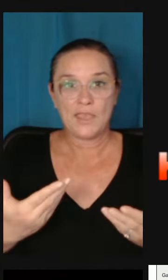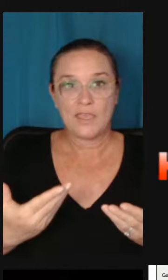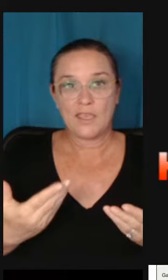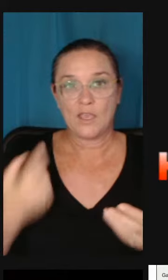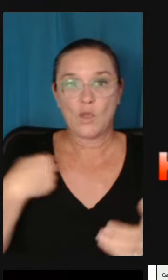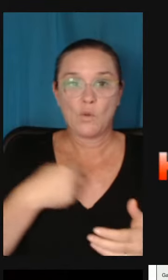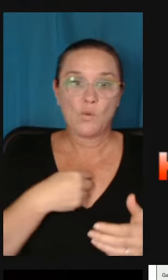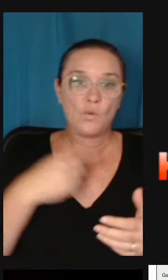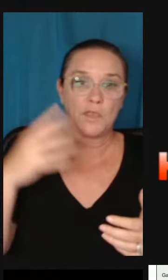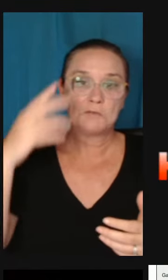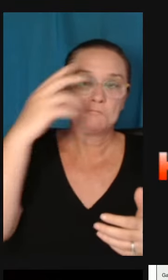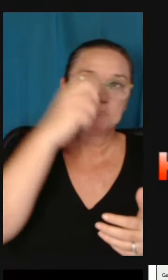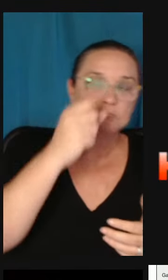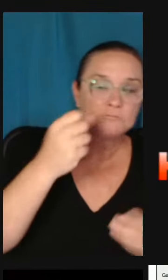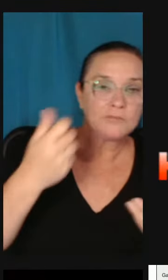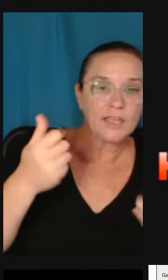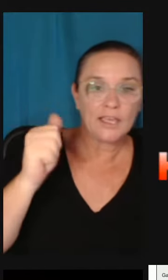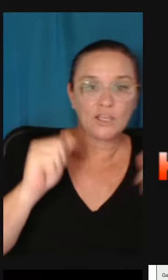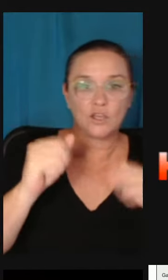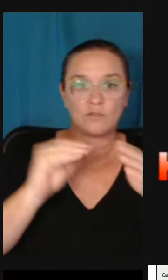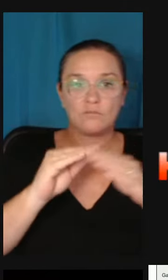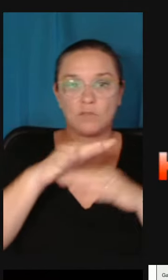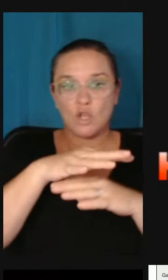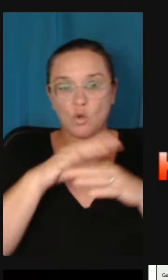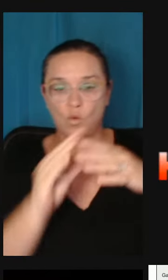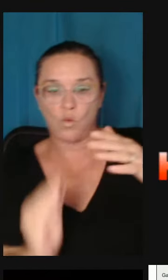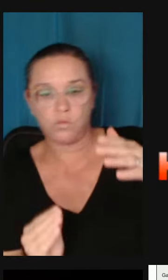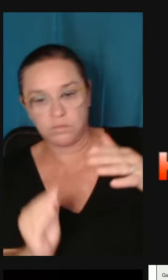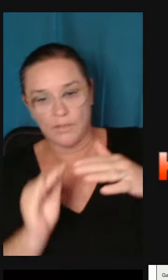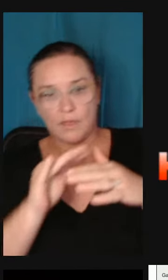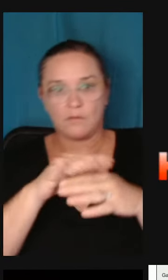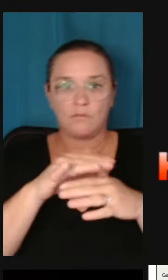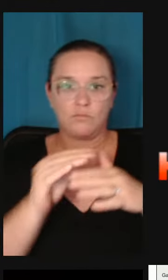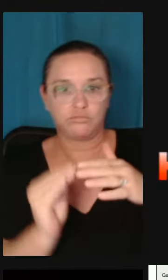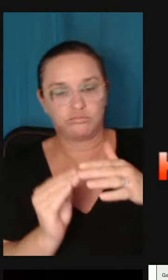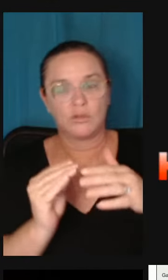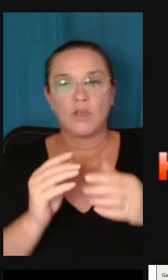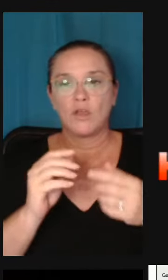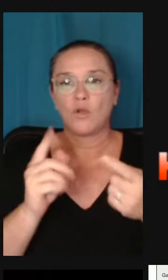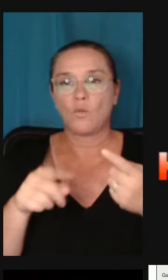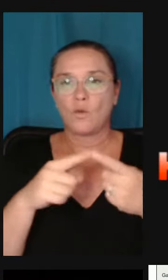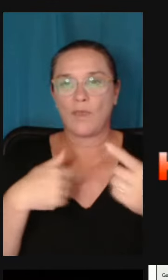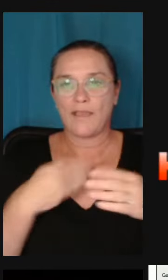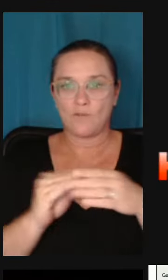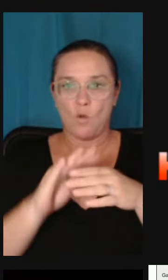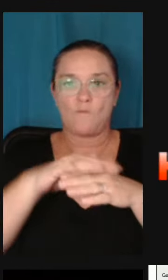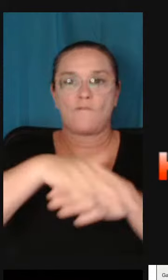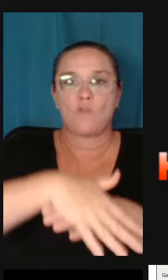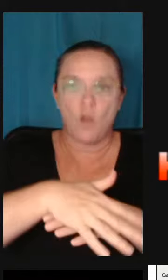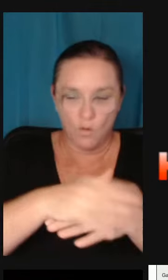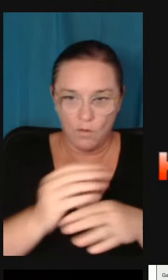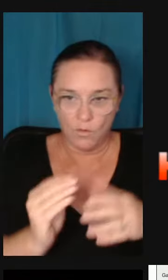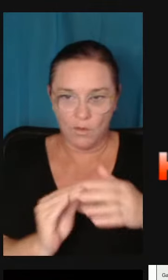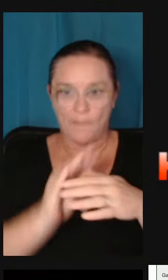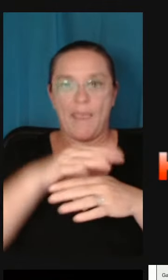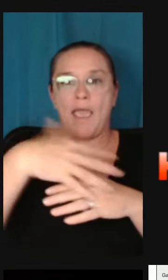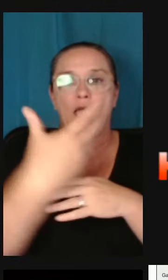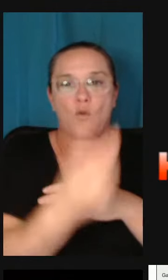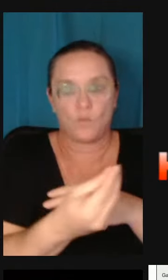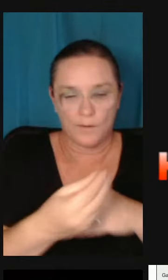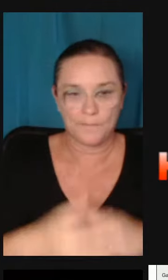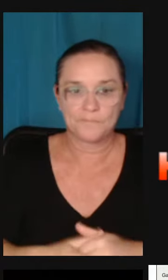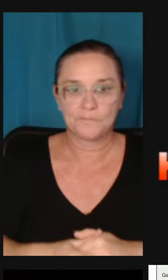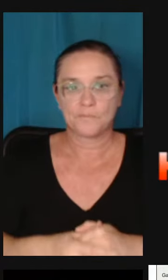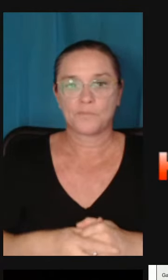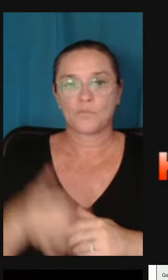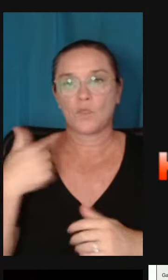that it could drain back in and then have to get pushed back out when these overflows come in the next week or so. So we'll wait